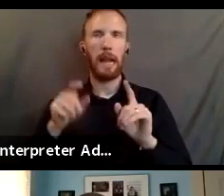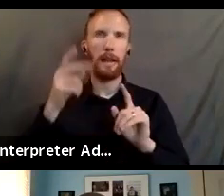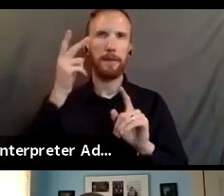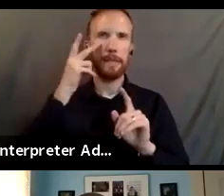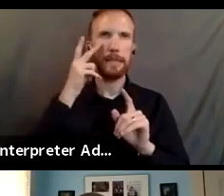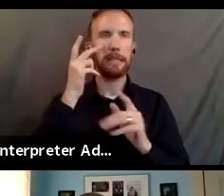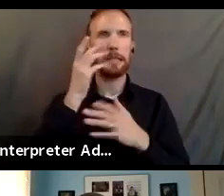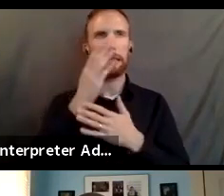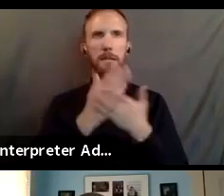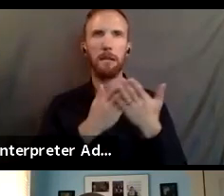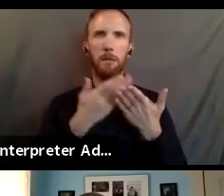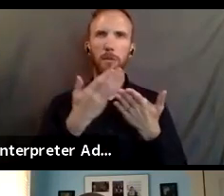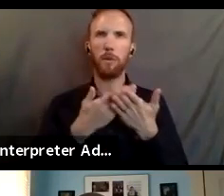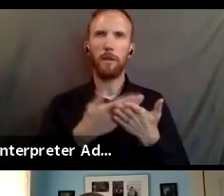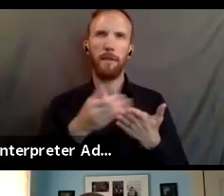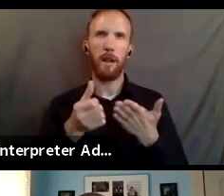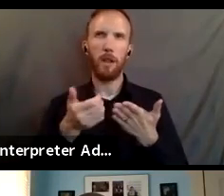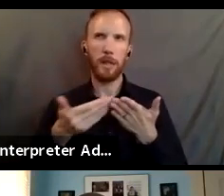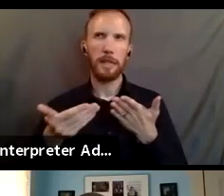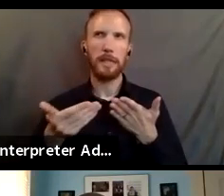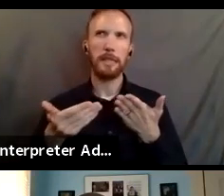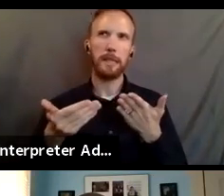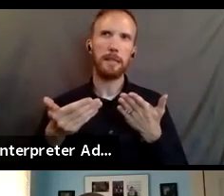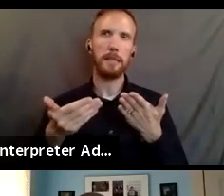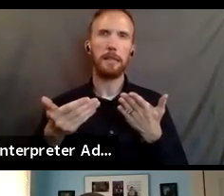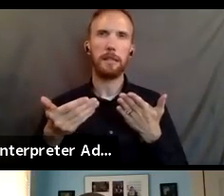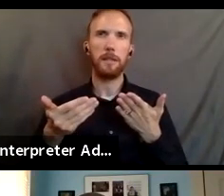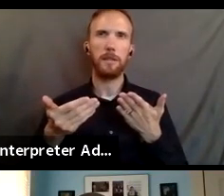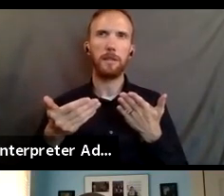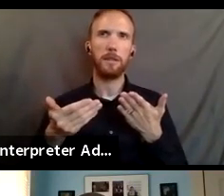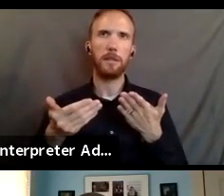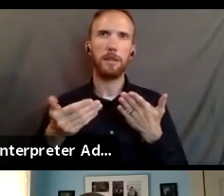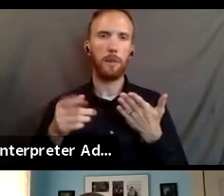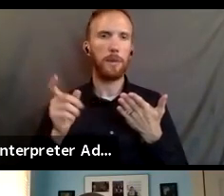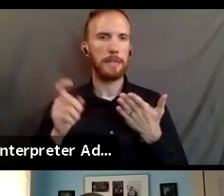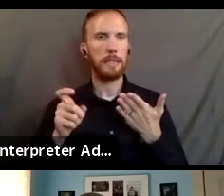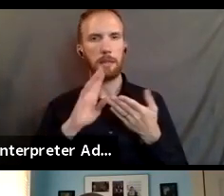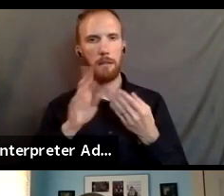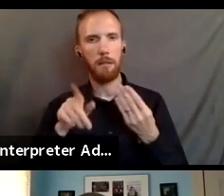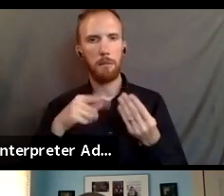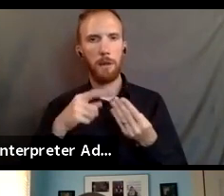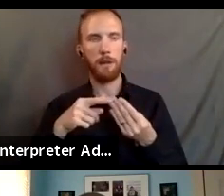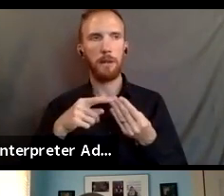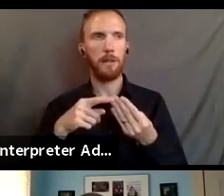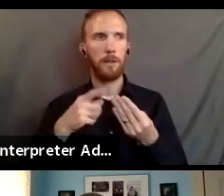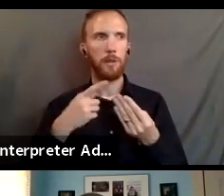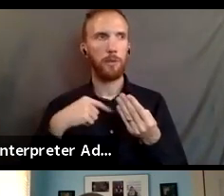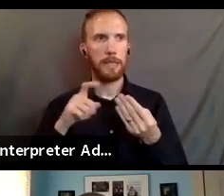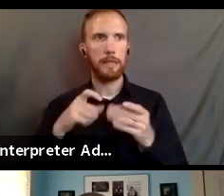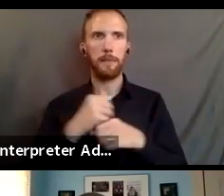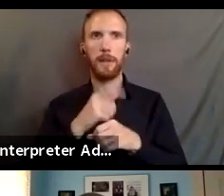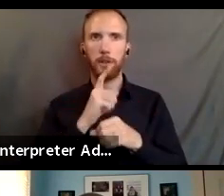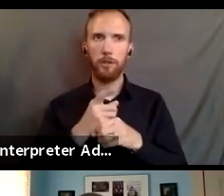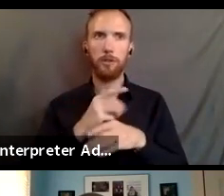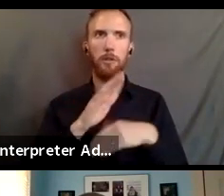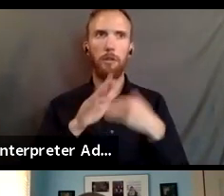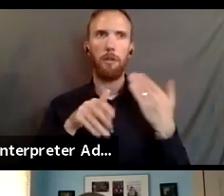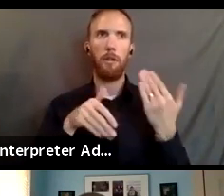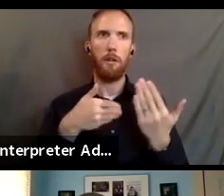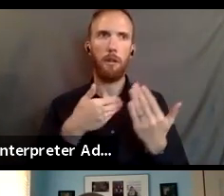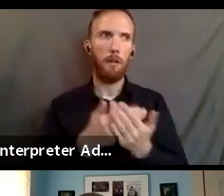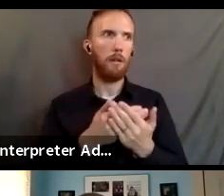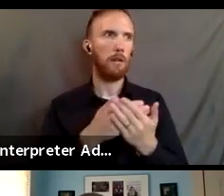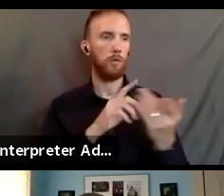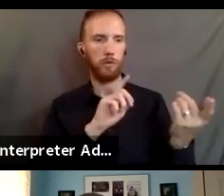things and those things needed to be brought to light so that we can make those adjustments and do what's